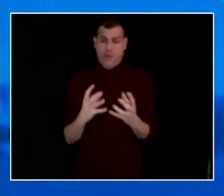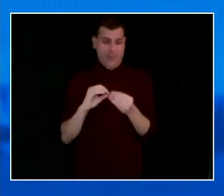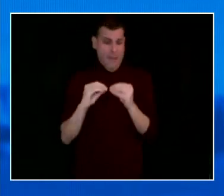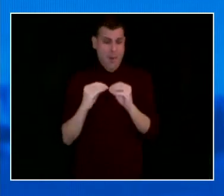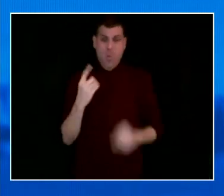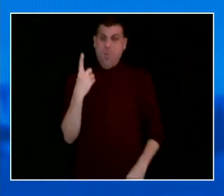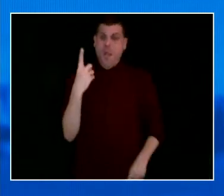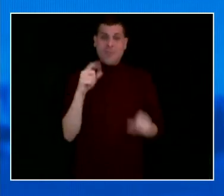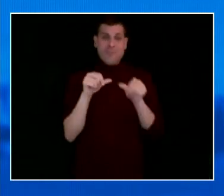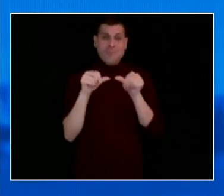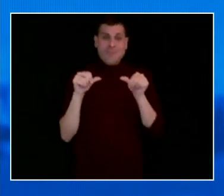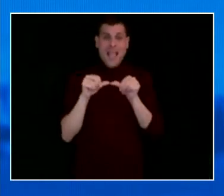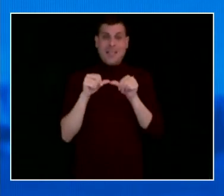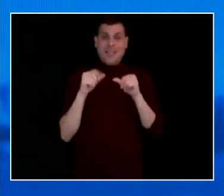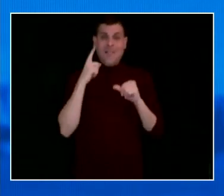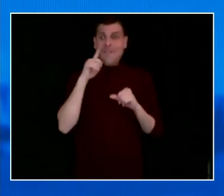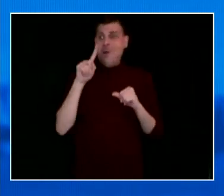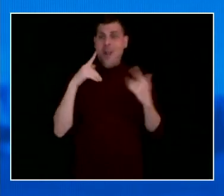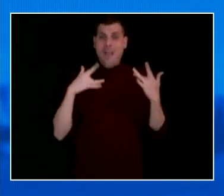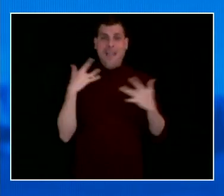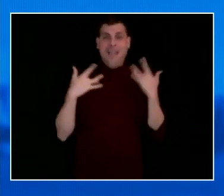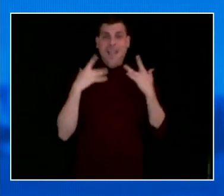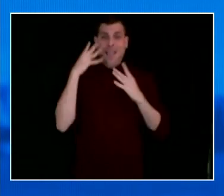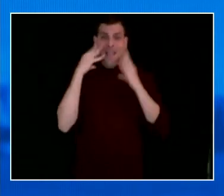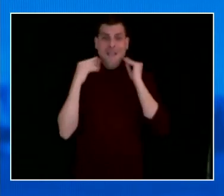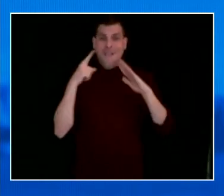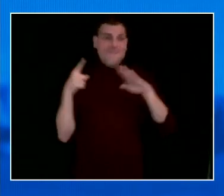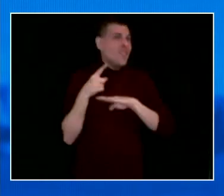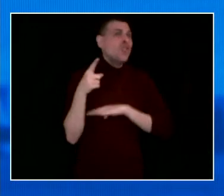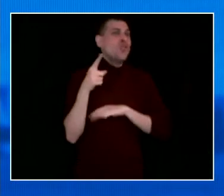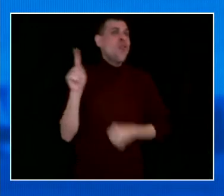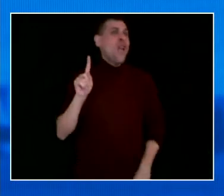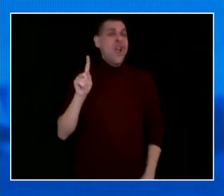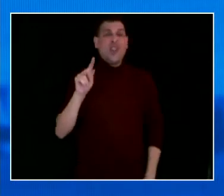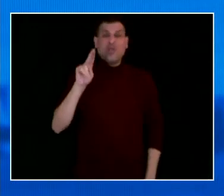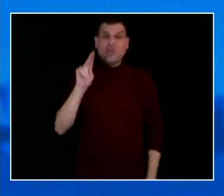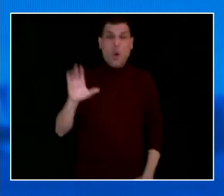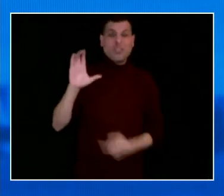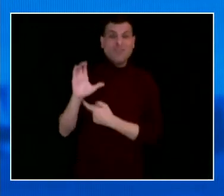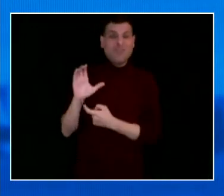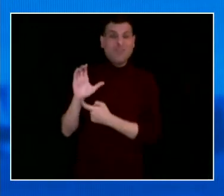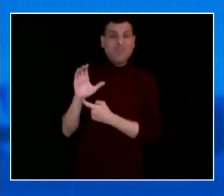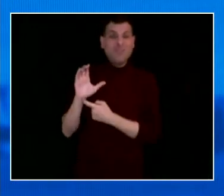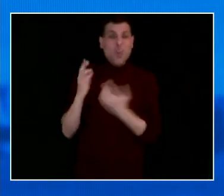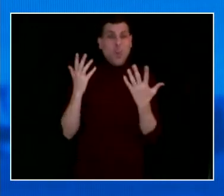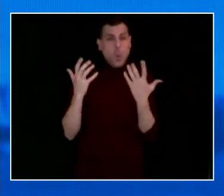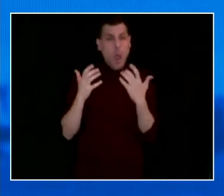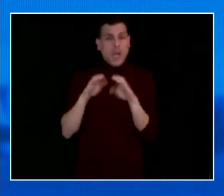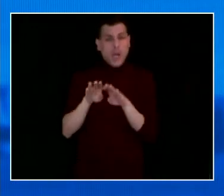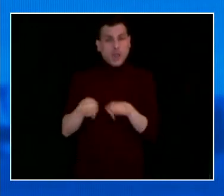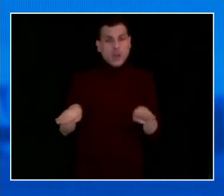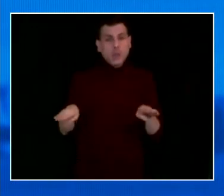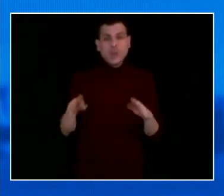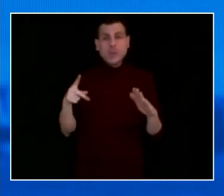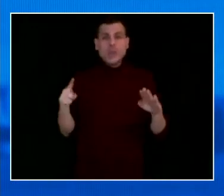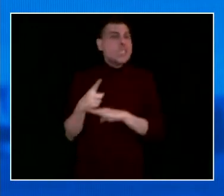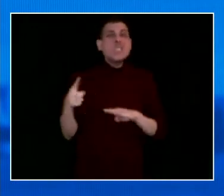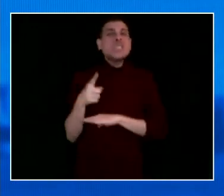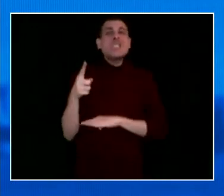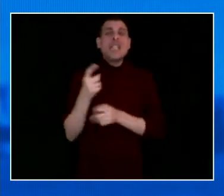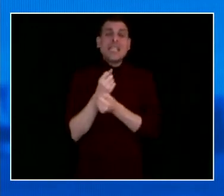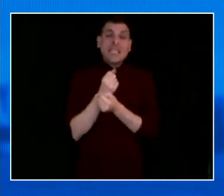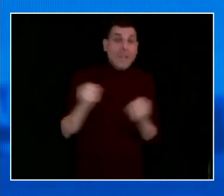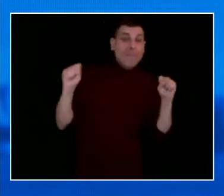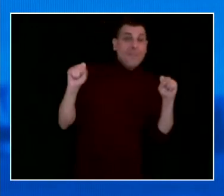place is more adventurous. And we want to make sure our children can be both safe and successful here. We're working to keep